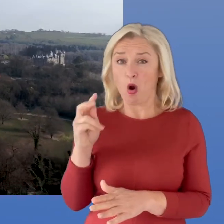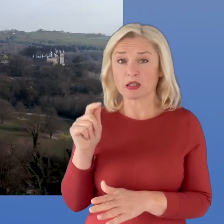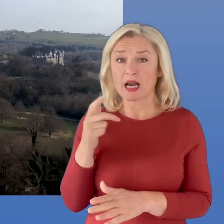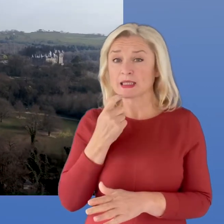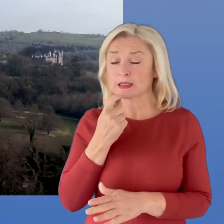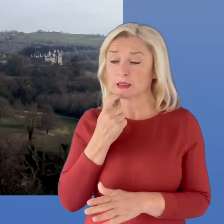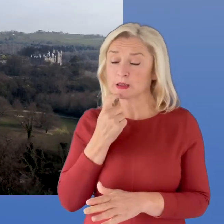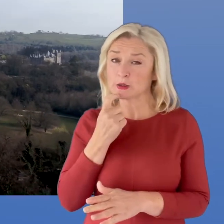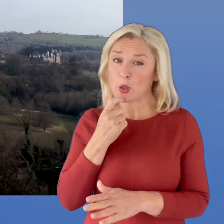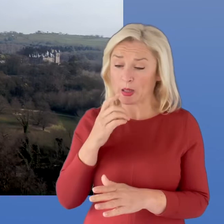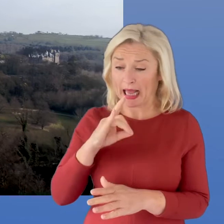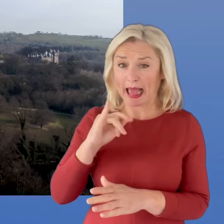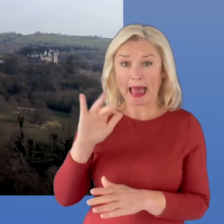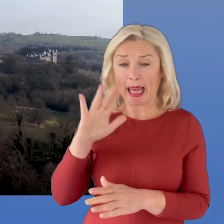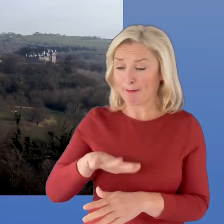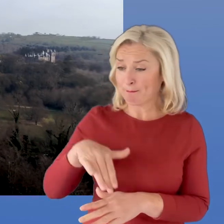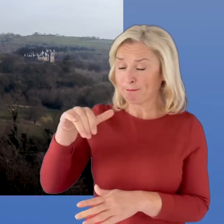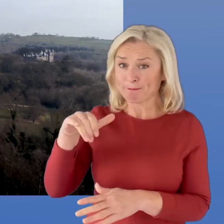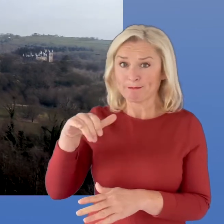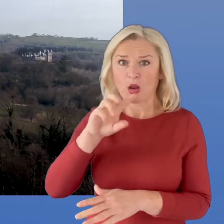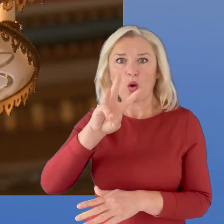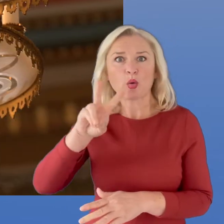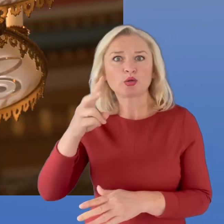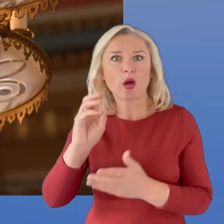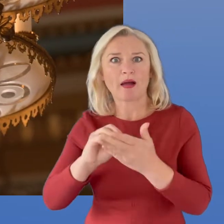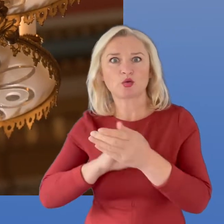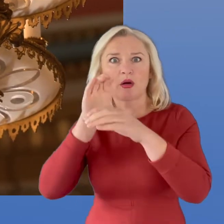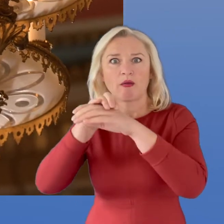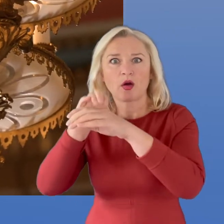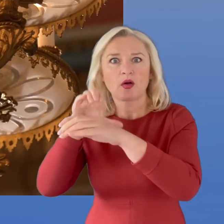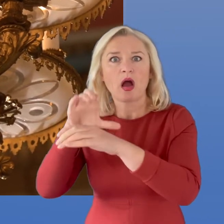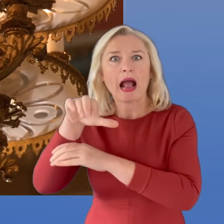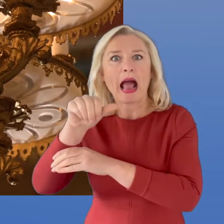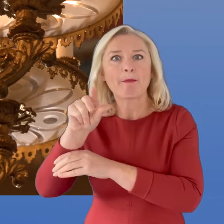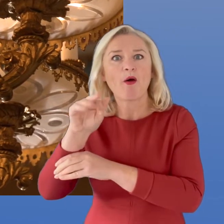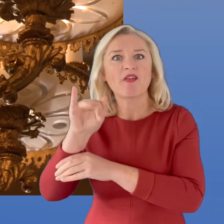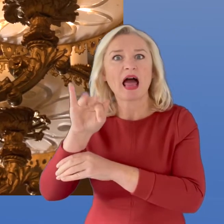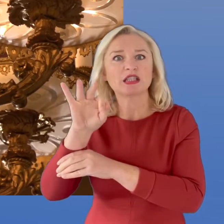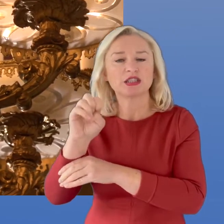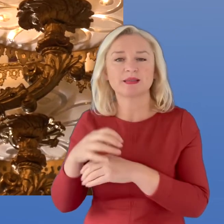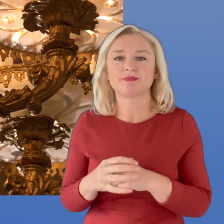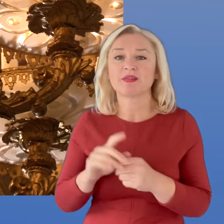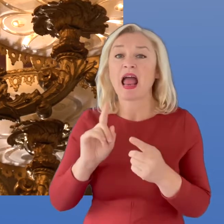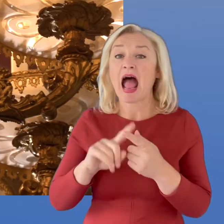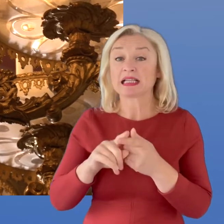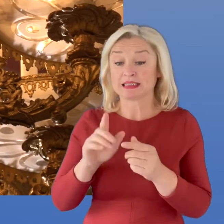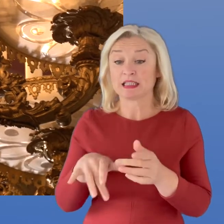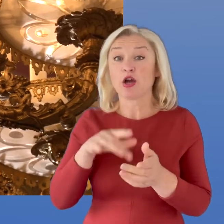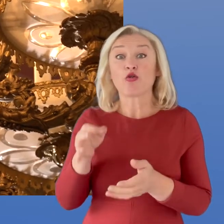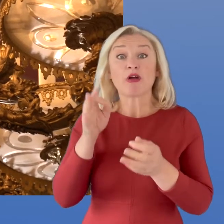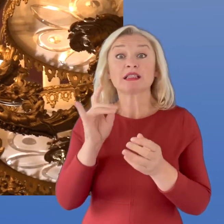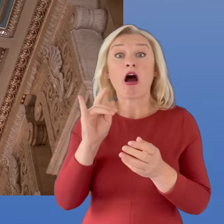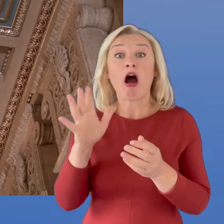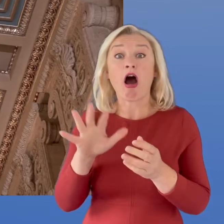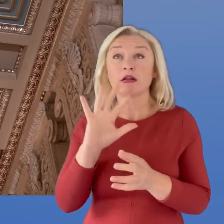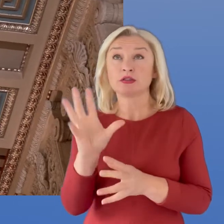was camouflaged during World War II. We'll also tell you about the origins of the stunning central chandelier in the Great Hall,